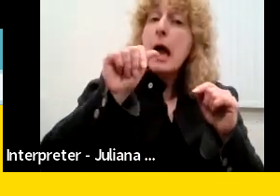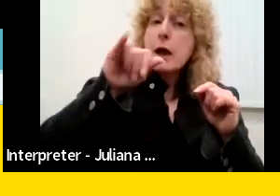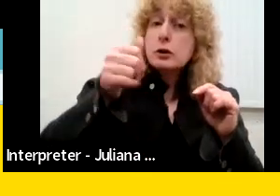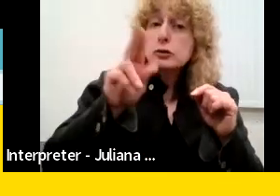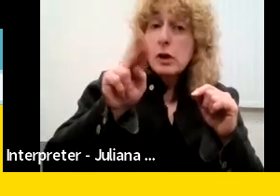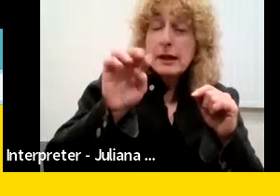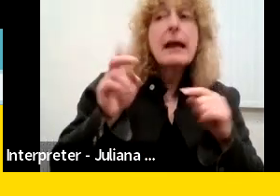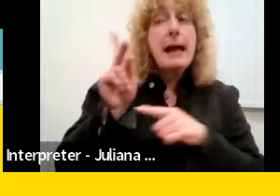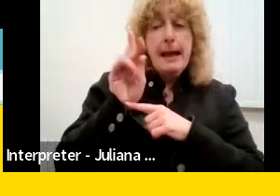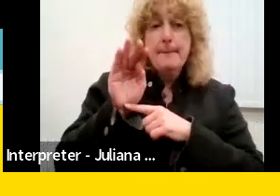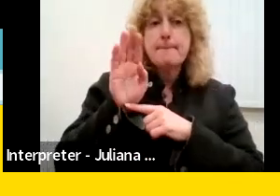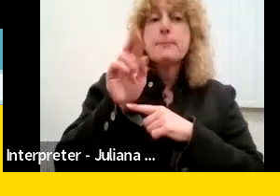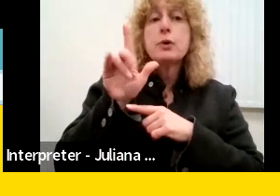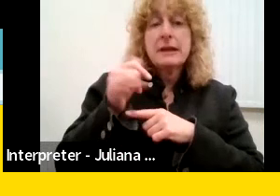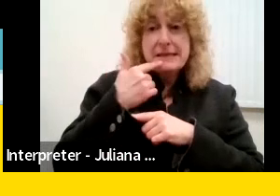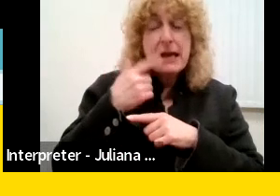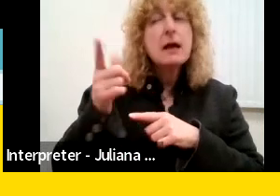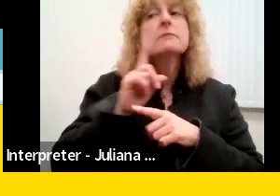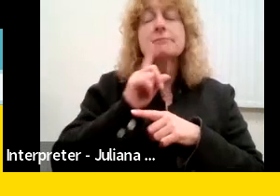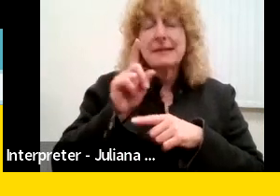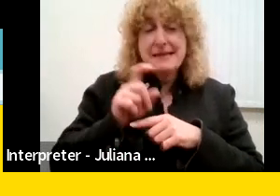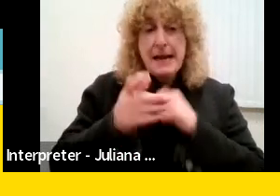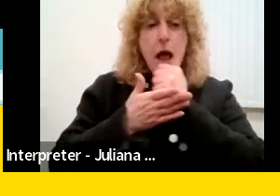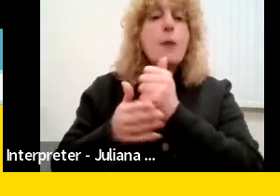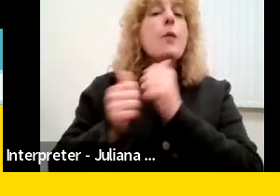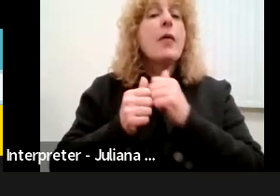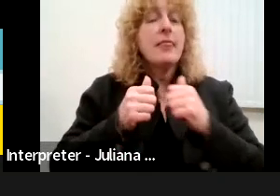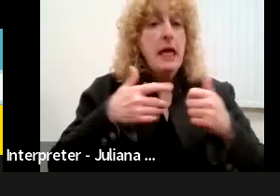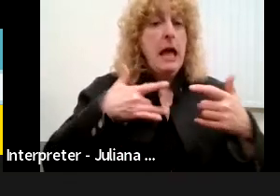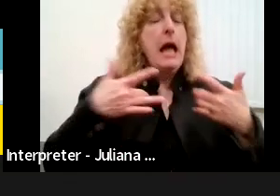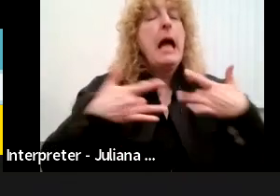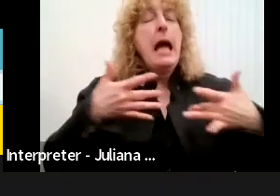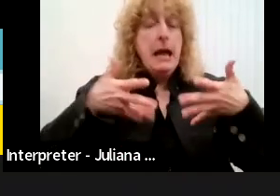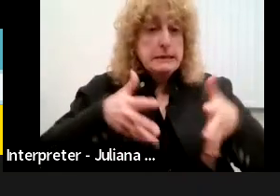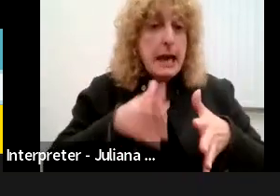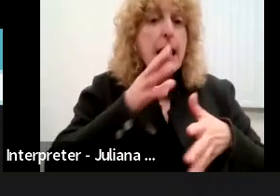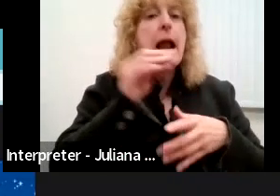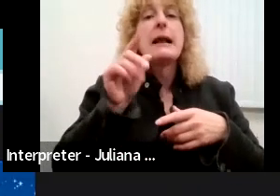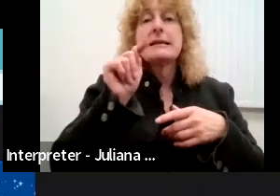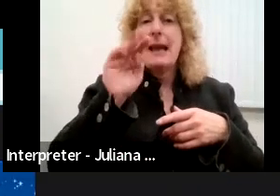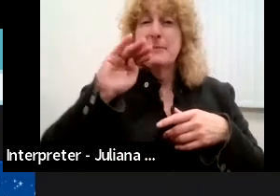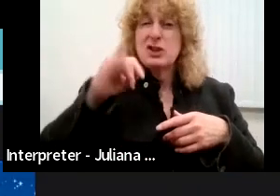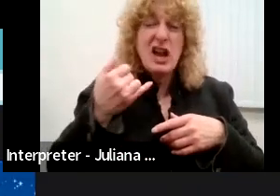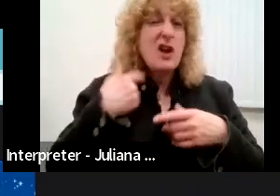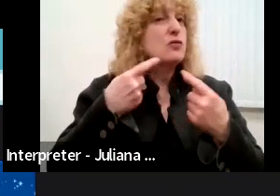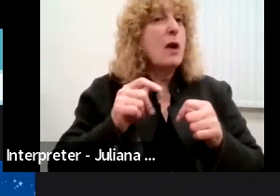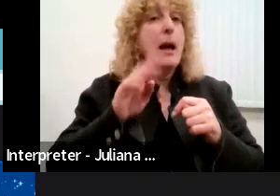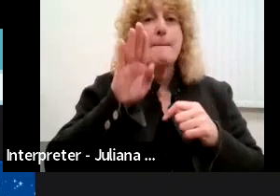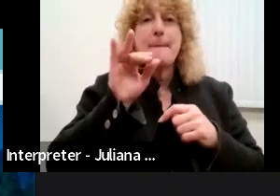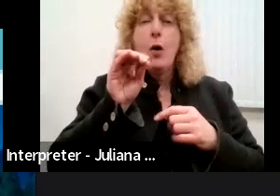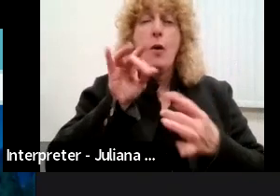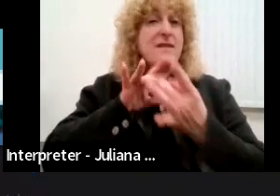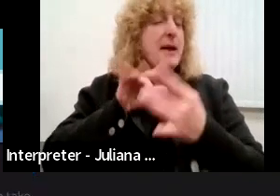need help with anxiety. I also have TMJ from anxiety. Biofeedback does not work for me. And Dawn